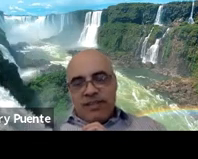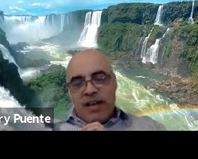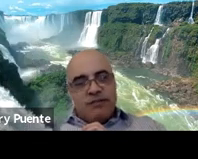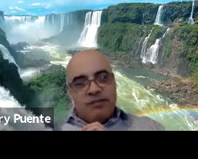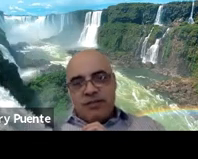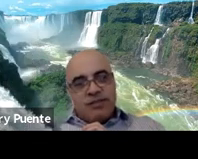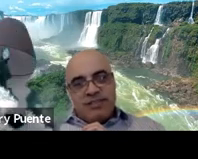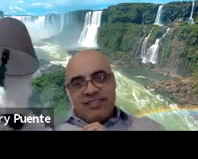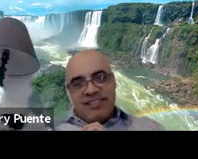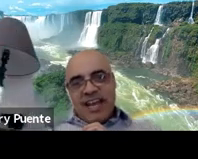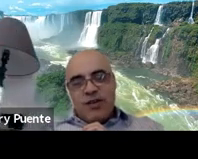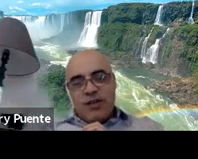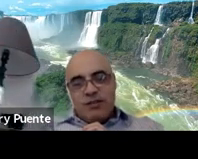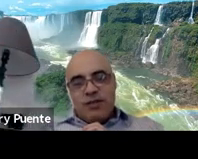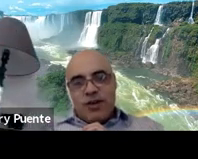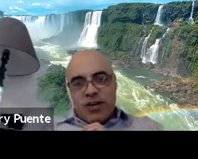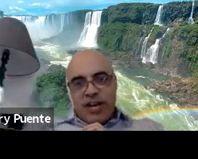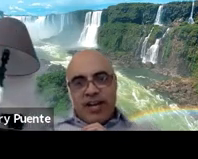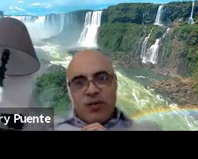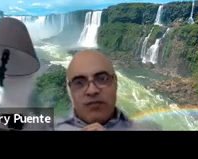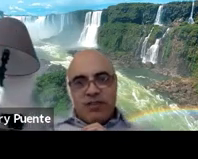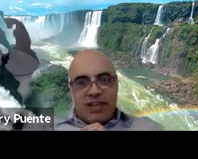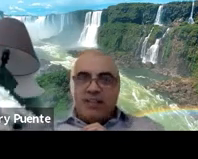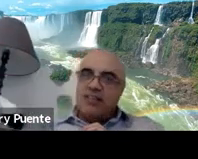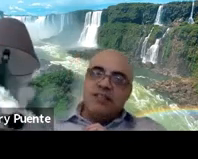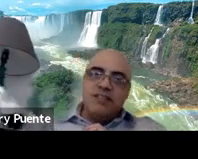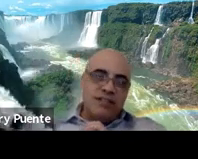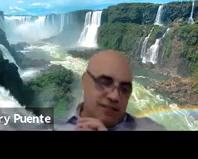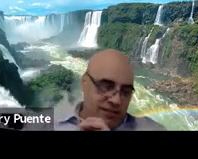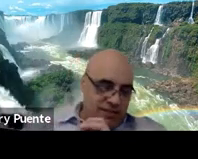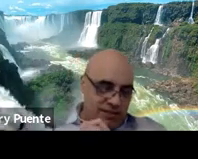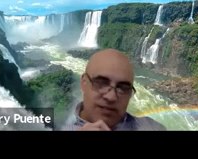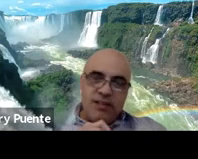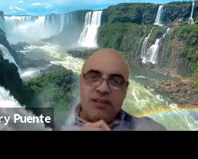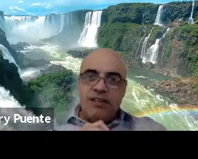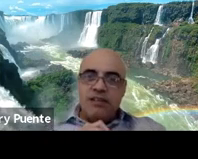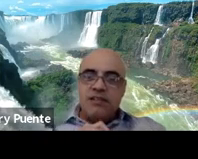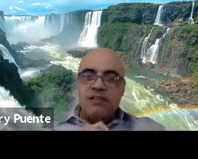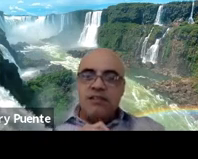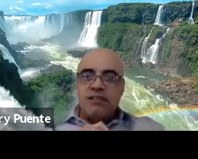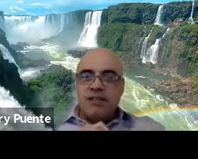woman. I know that's a very archaic way of thinking.